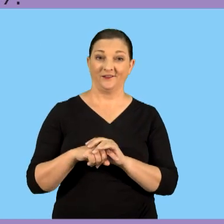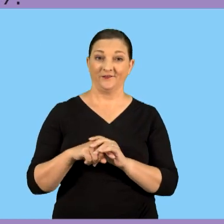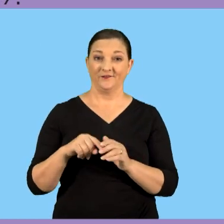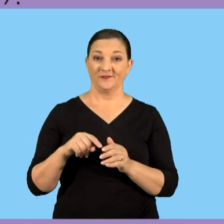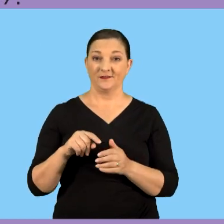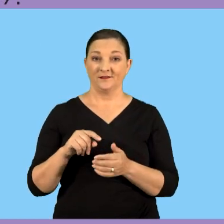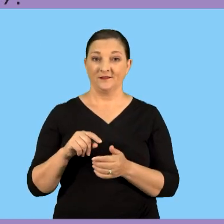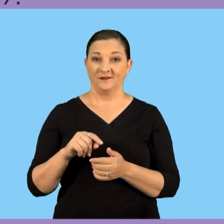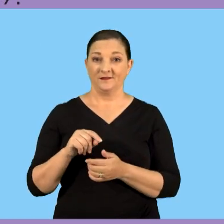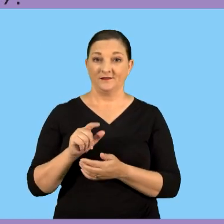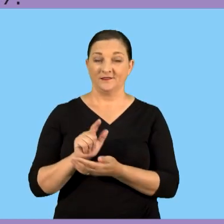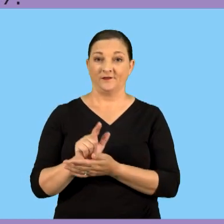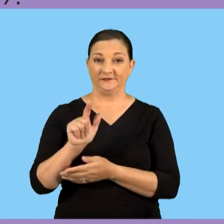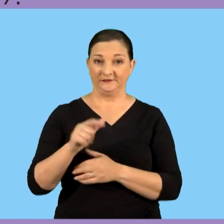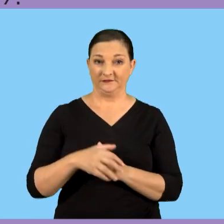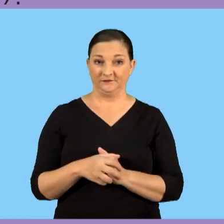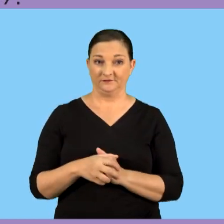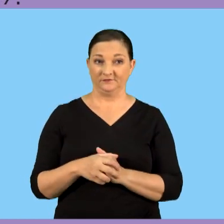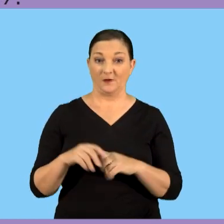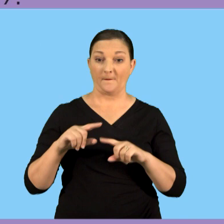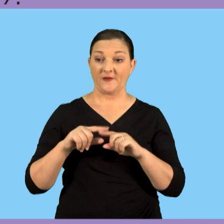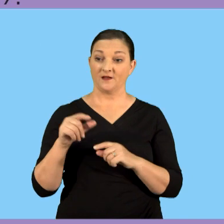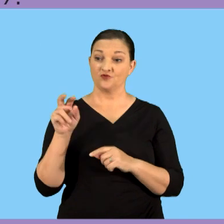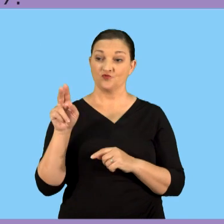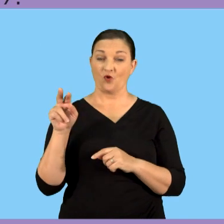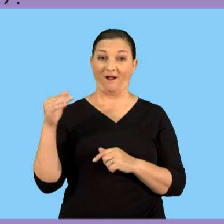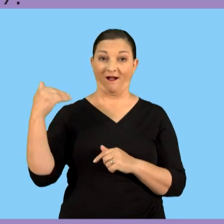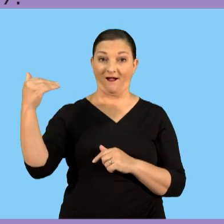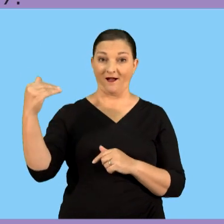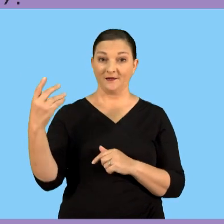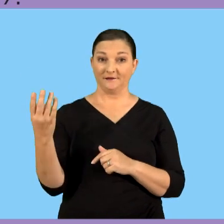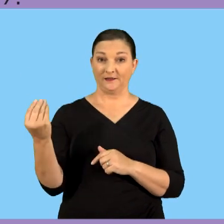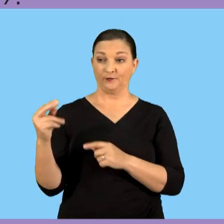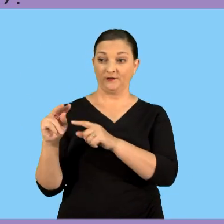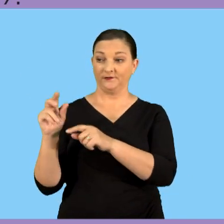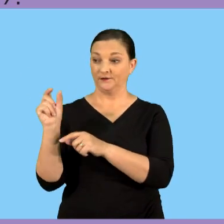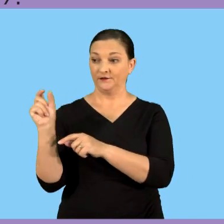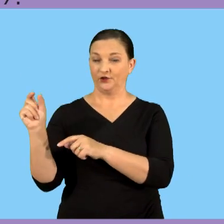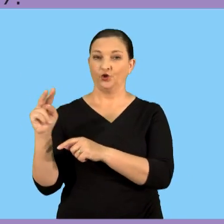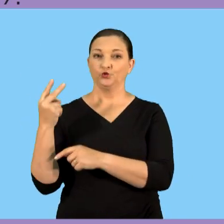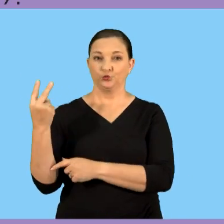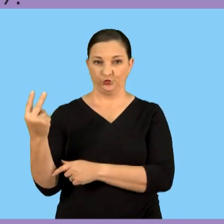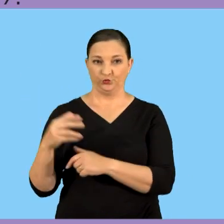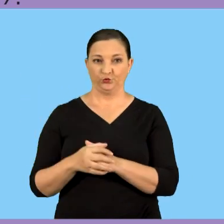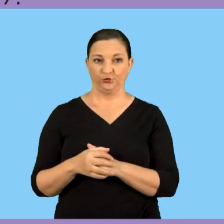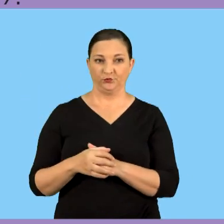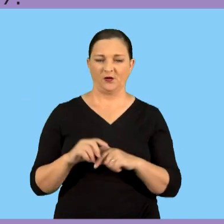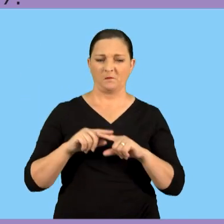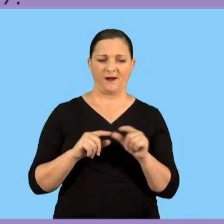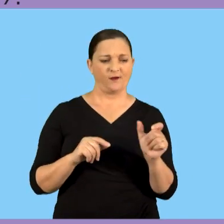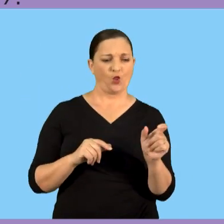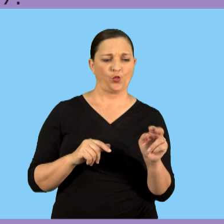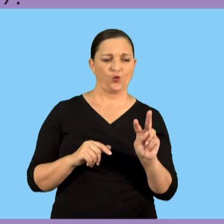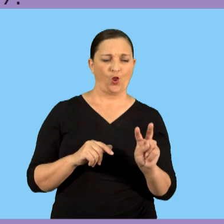negative 17. The difference of the 2 highest numbers is 2.